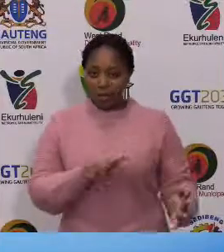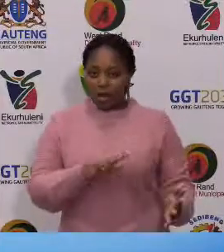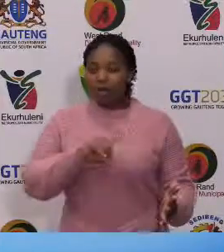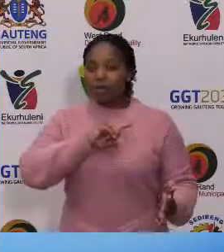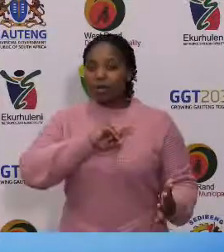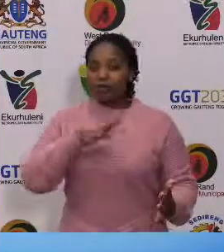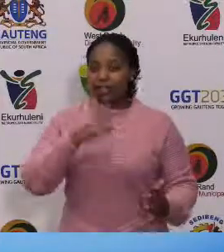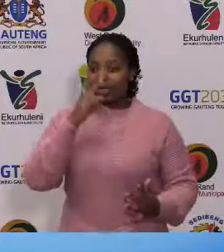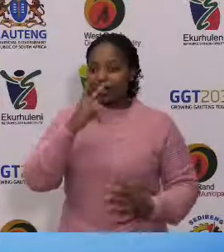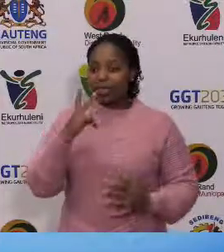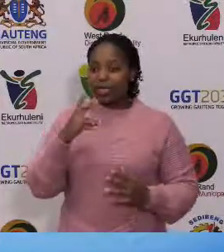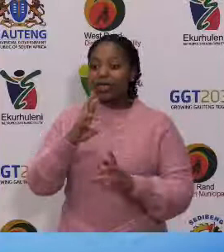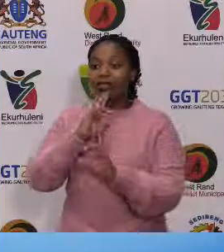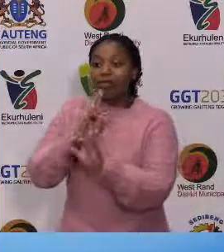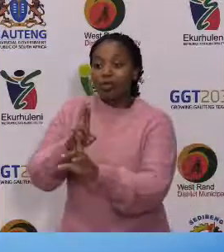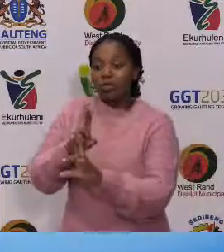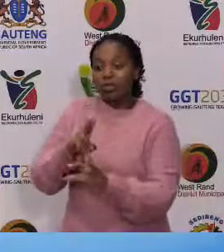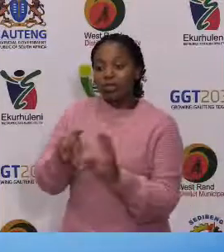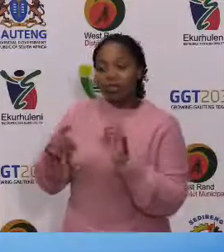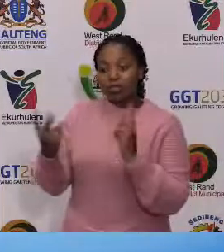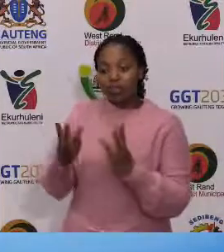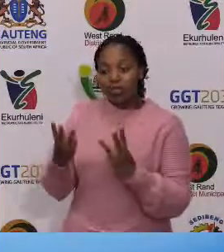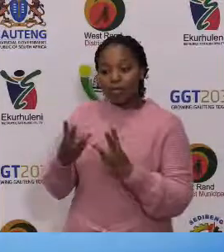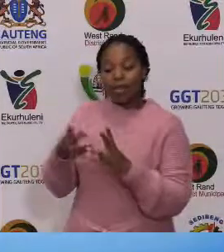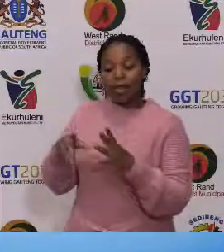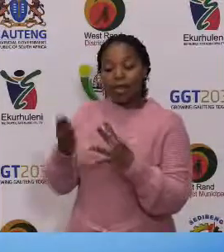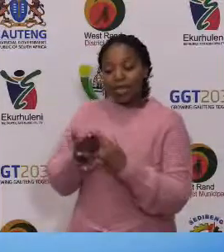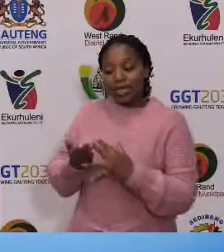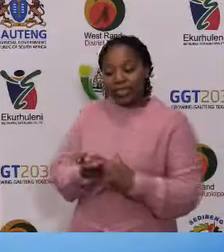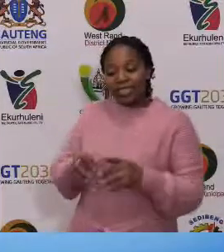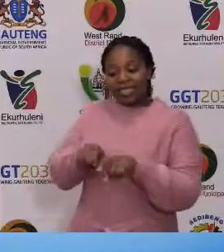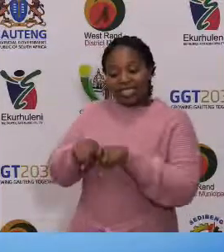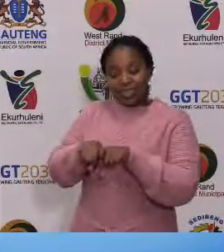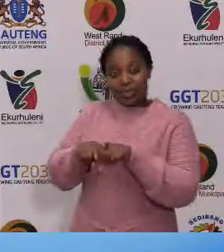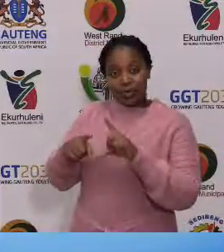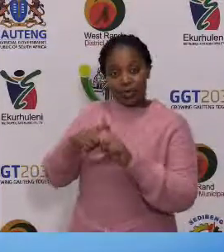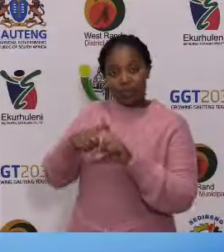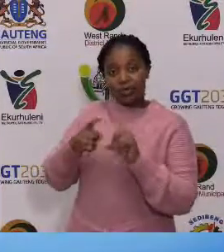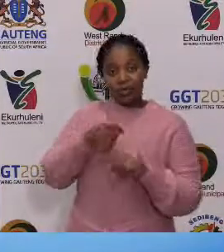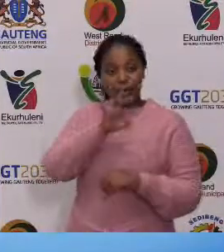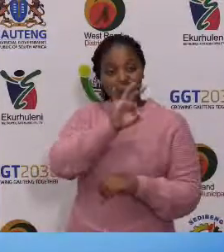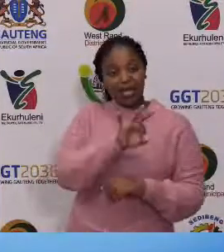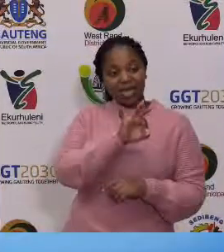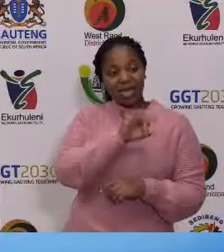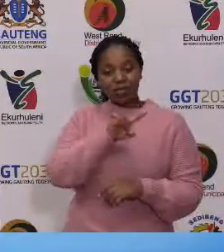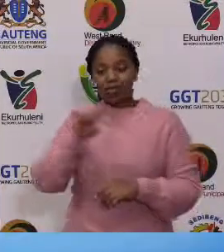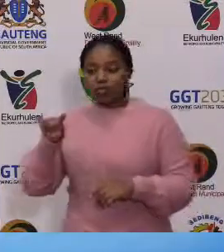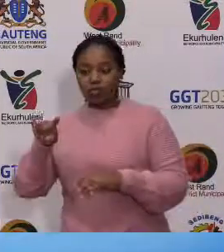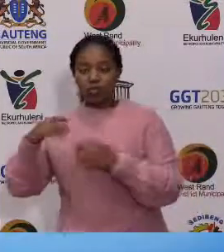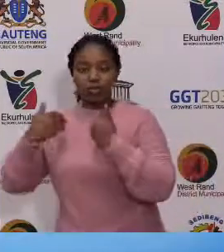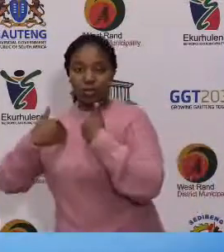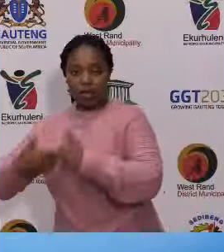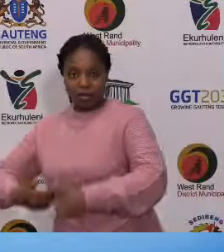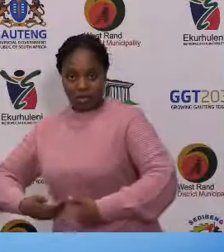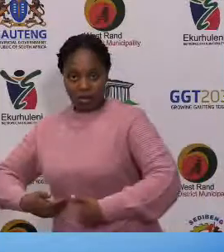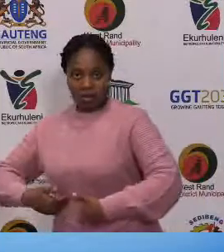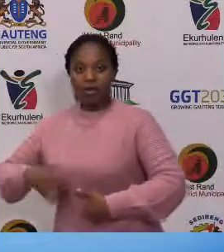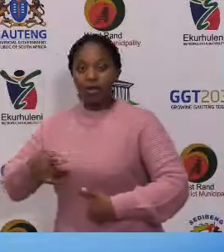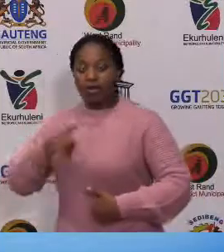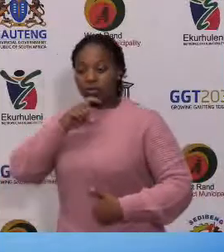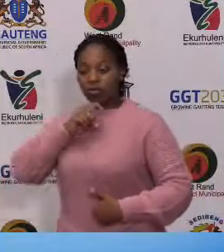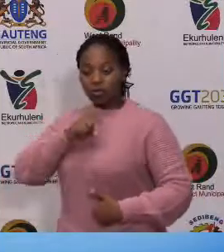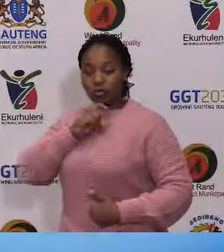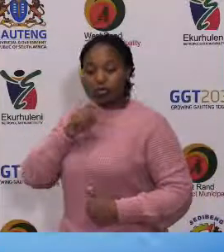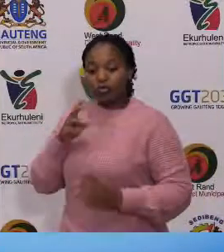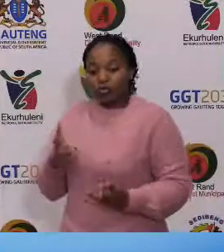number of reported cases per day, Monday, Tuesday, Wednesday, Thursday, up to Sunday. And the usual pattern we've been observing is